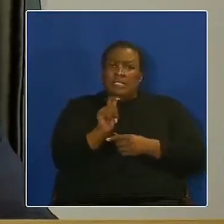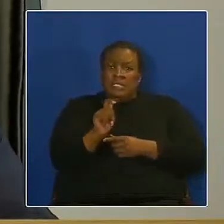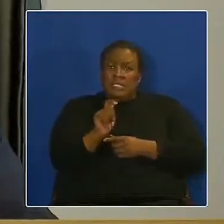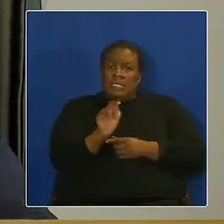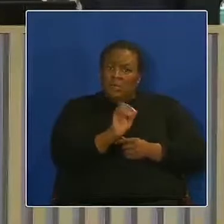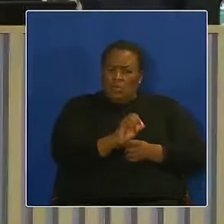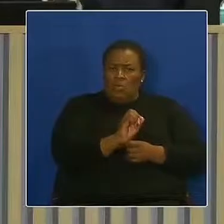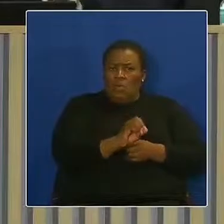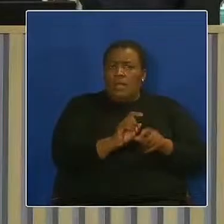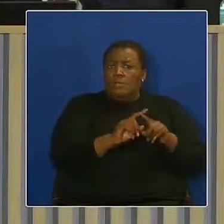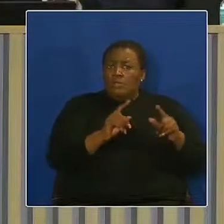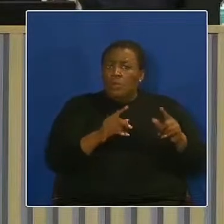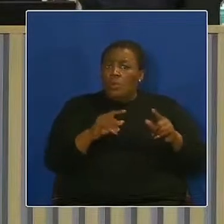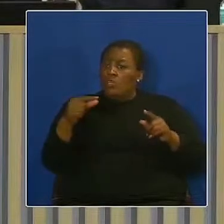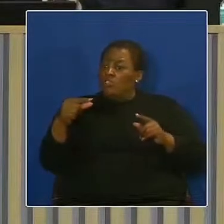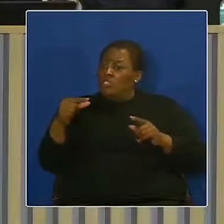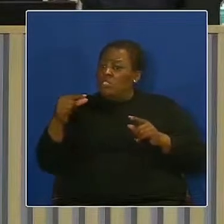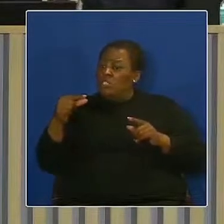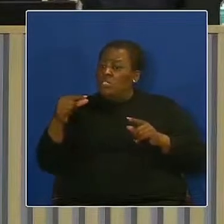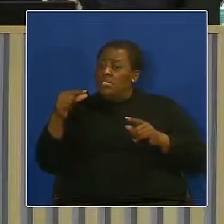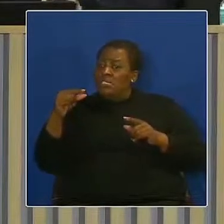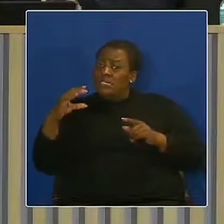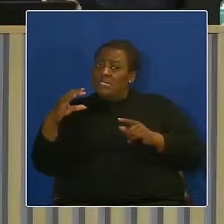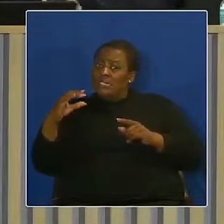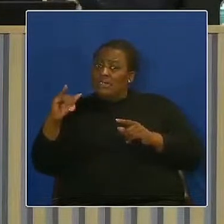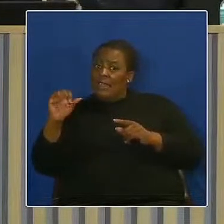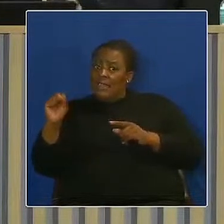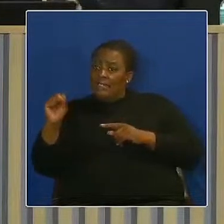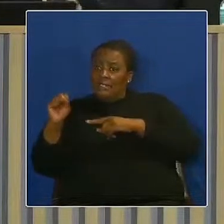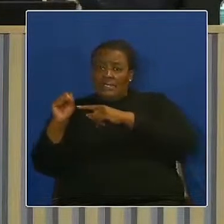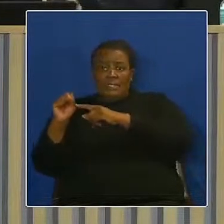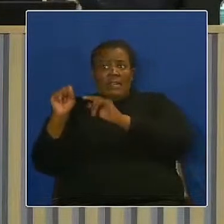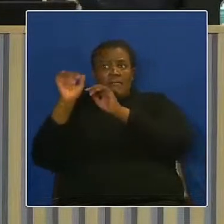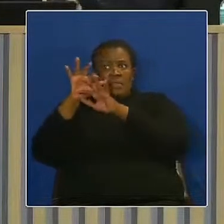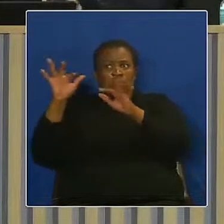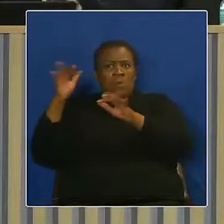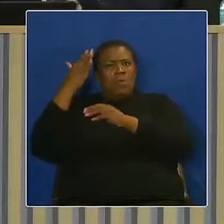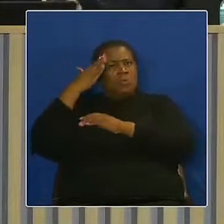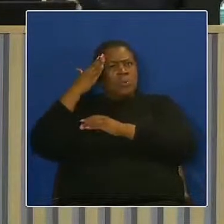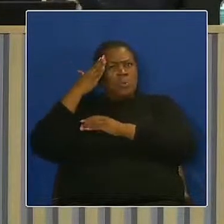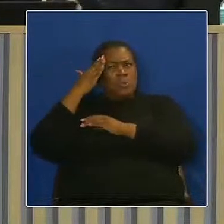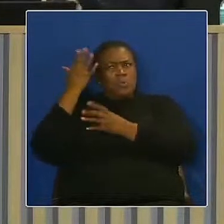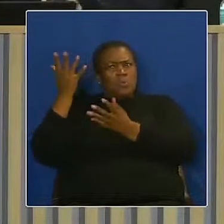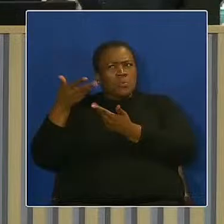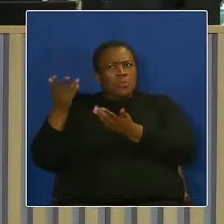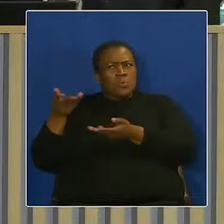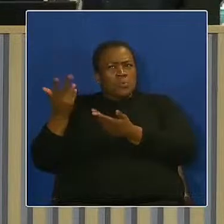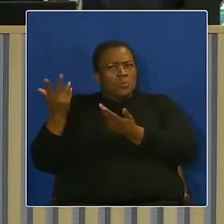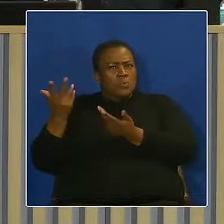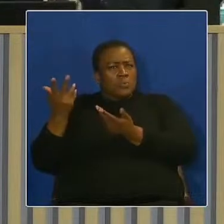the activities of GCI ops generally known to the public?